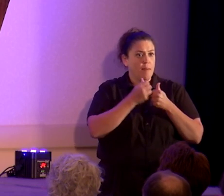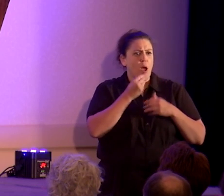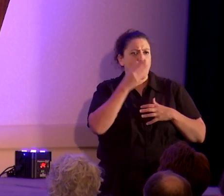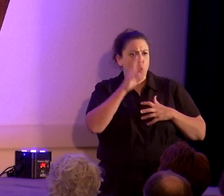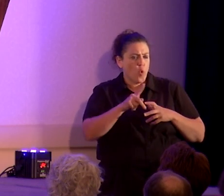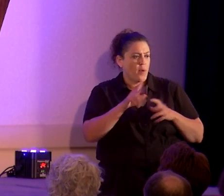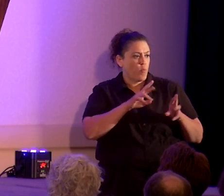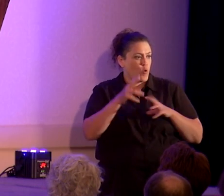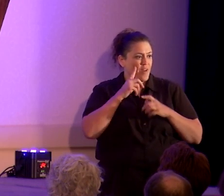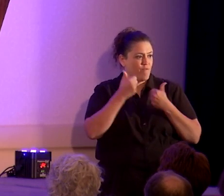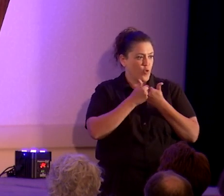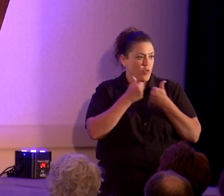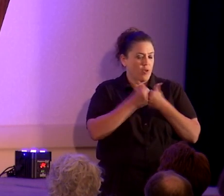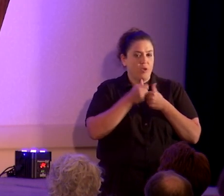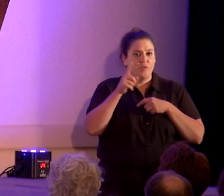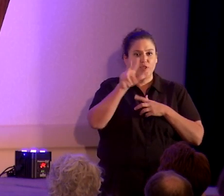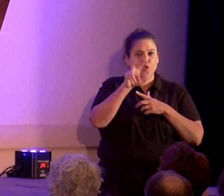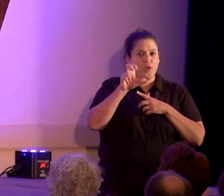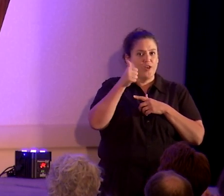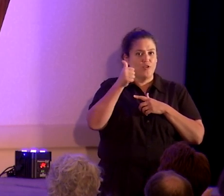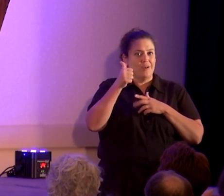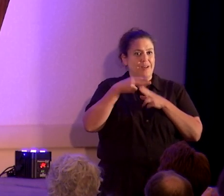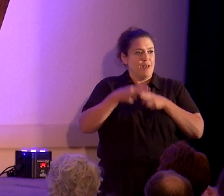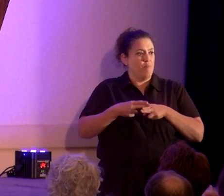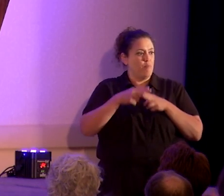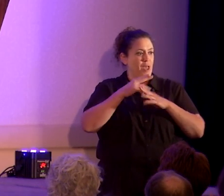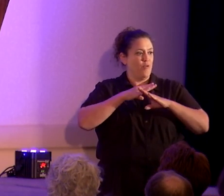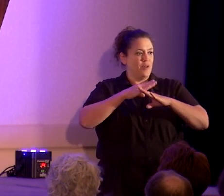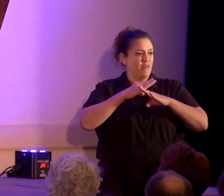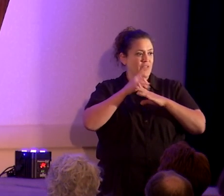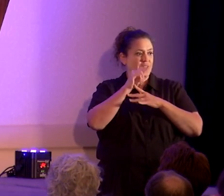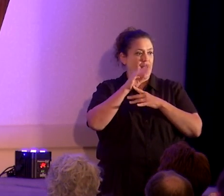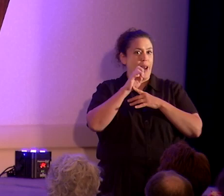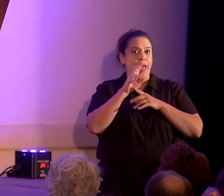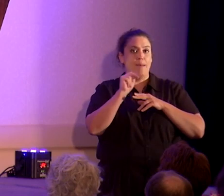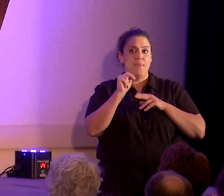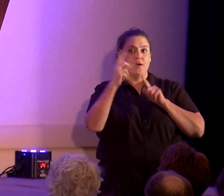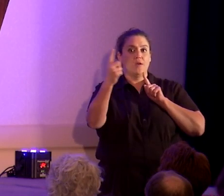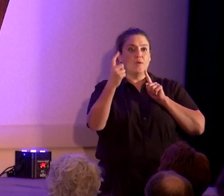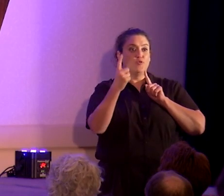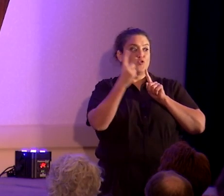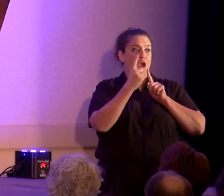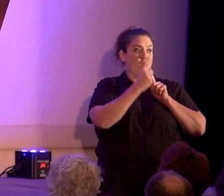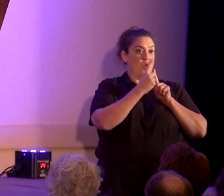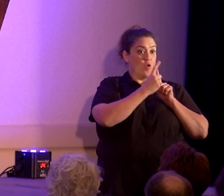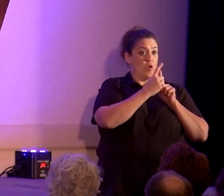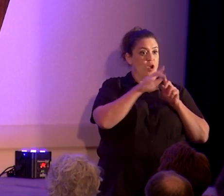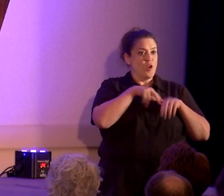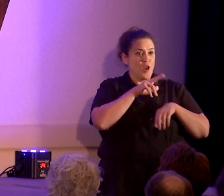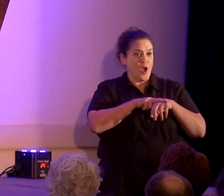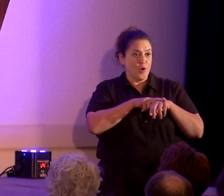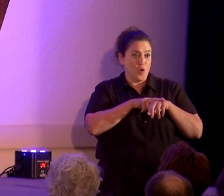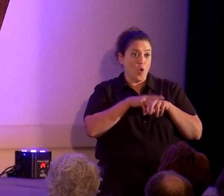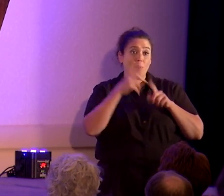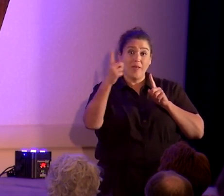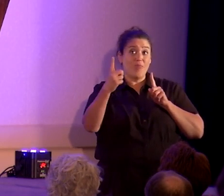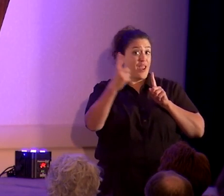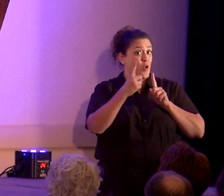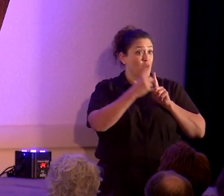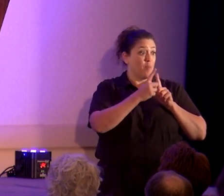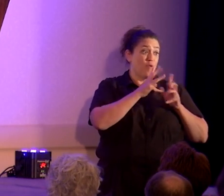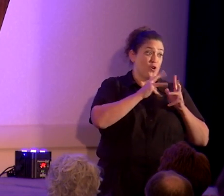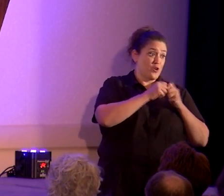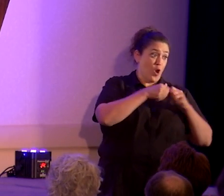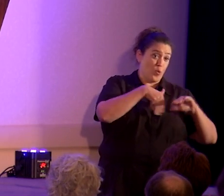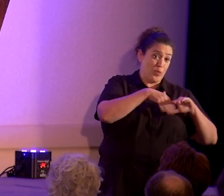before the game. This 310-pound defensive lineman comes trotting over from the other team. Now, normally, defensive linemen from the other team don't come over to talk to the